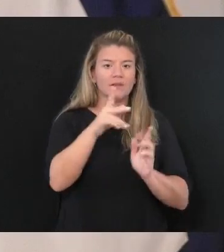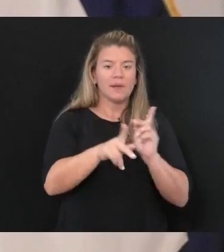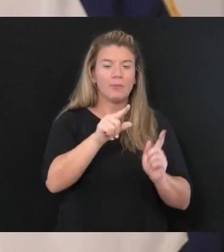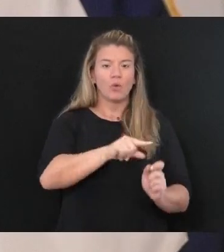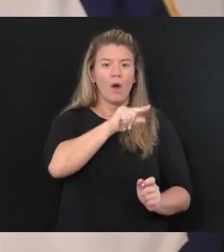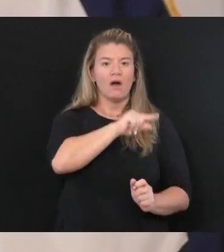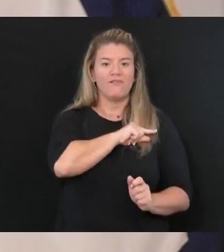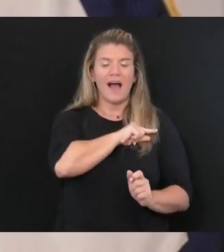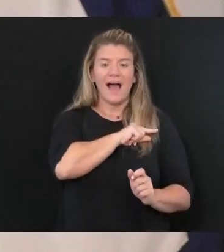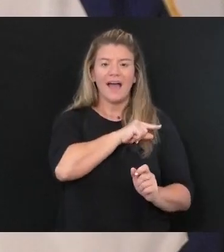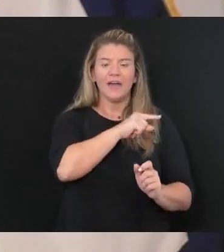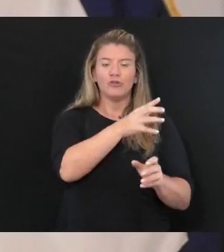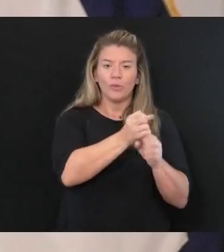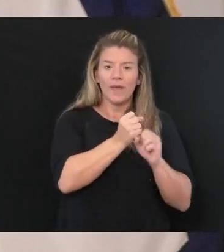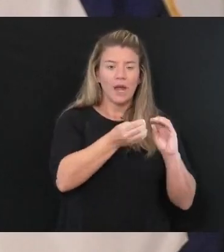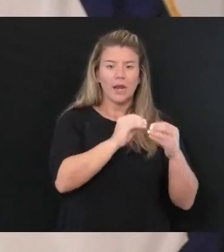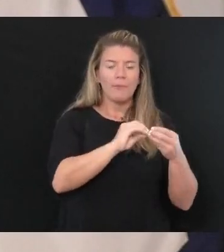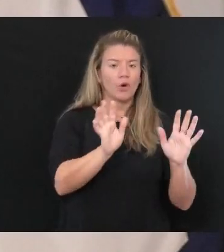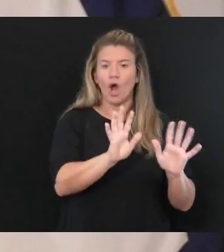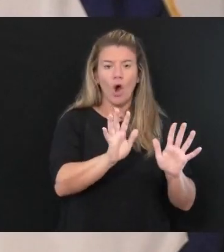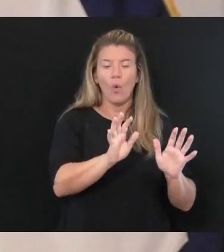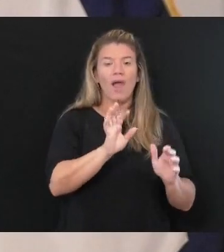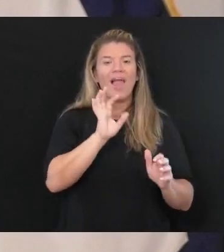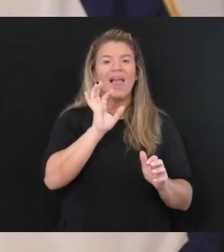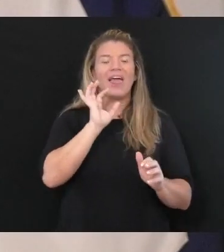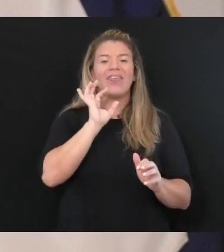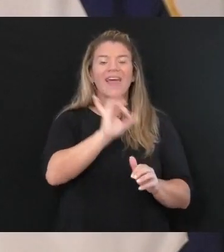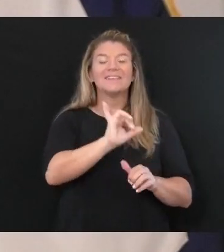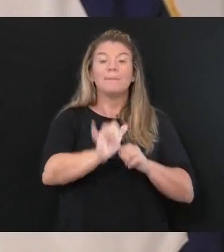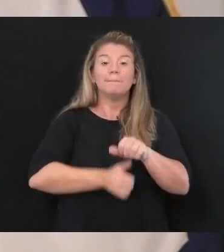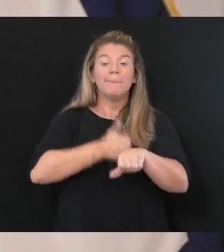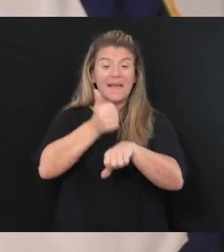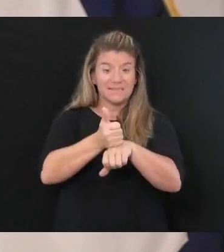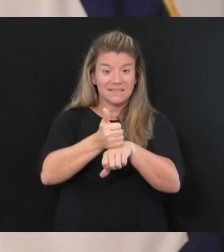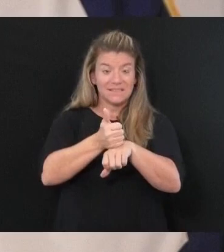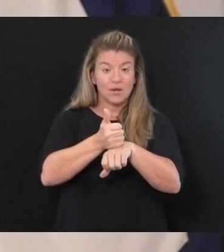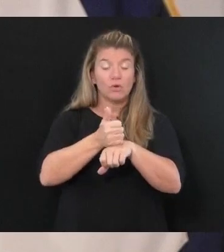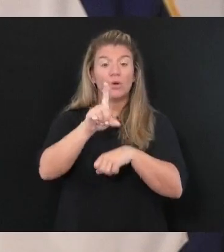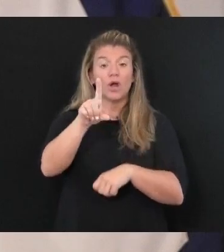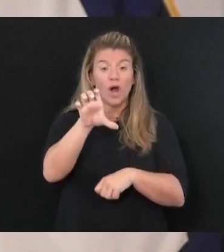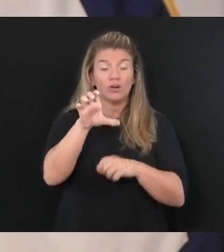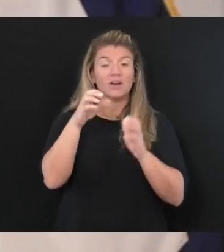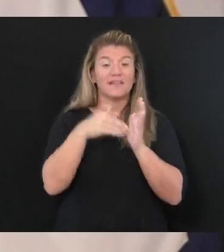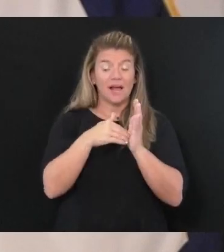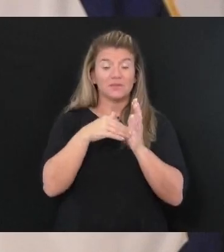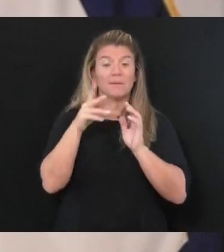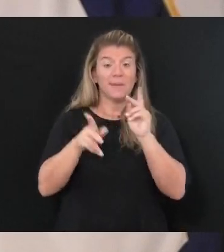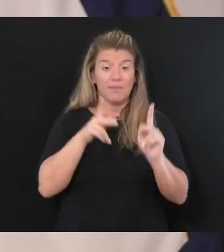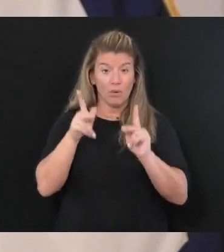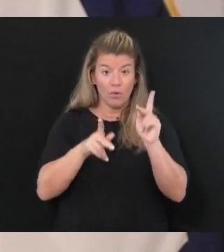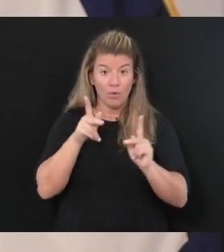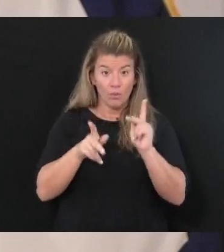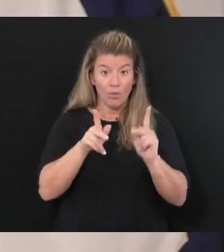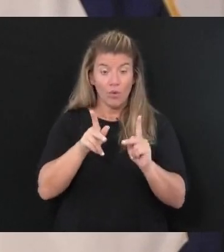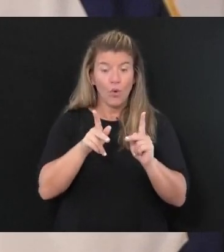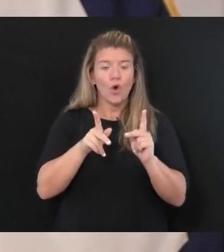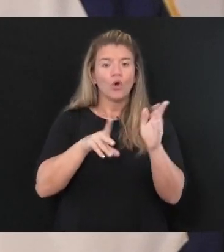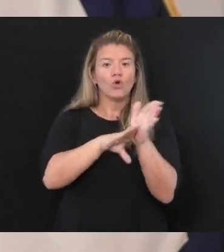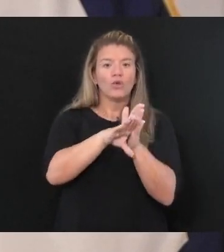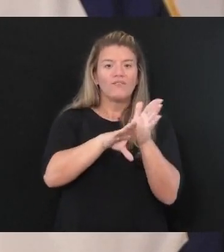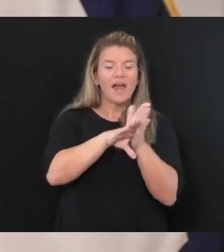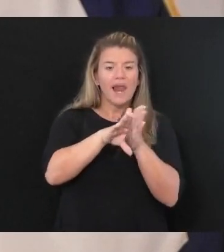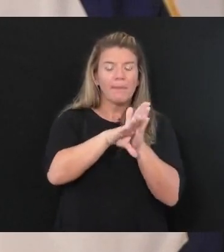a number or whatever it may be. It will only be based on 100,000 people to develop